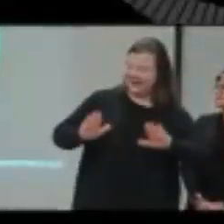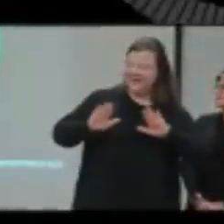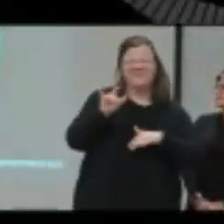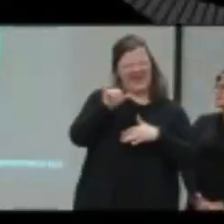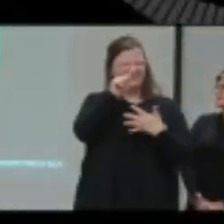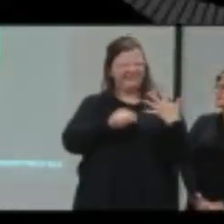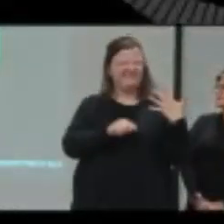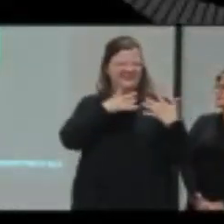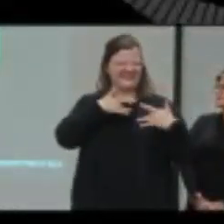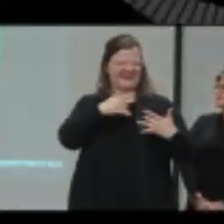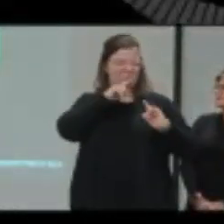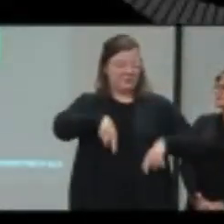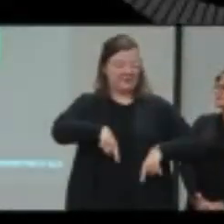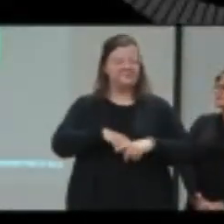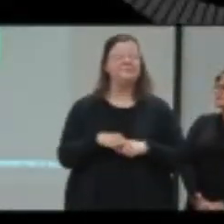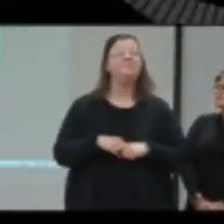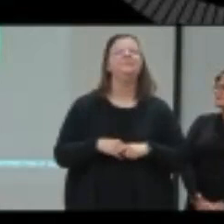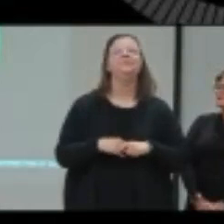so we've sort of,